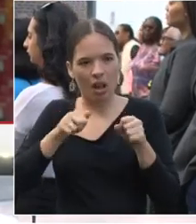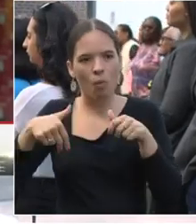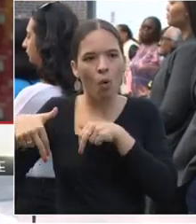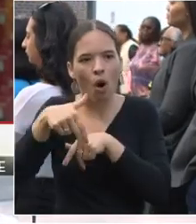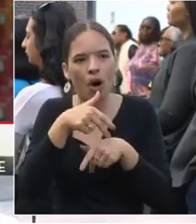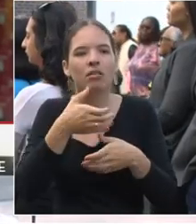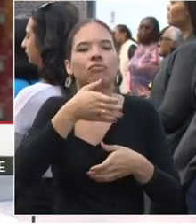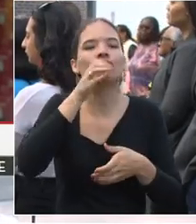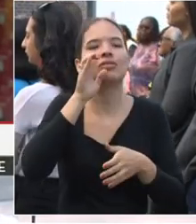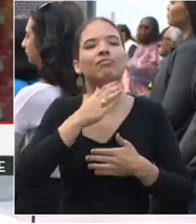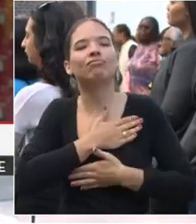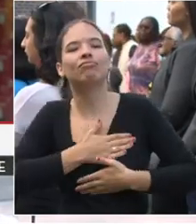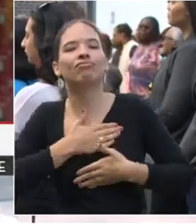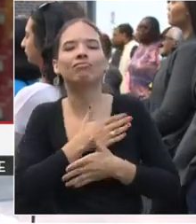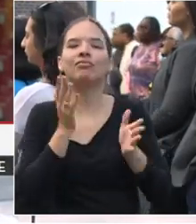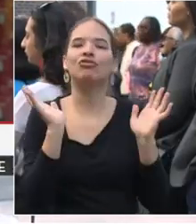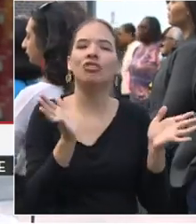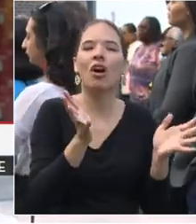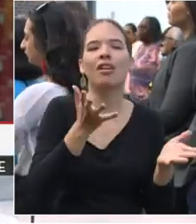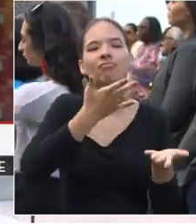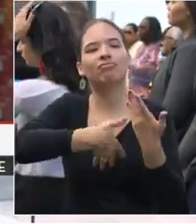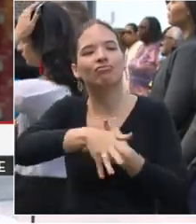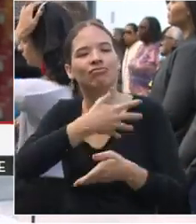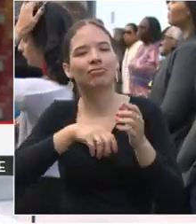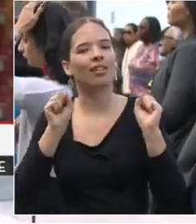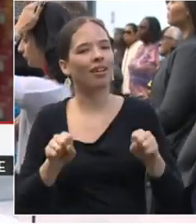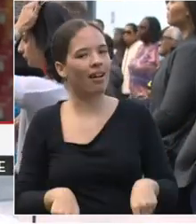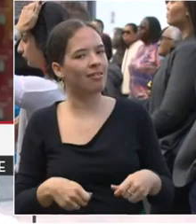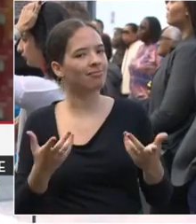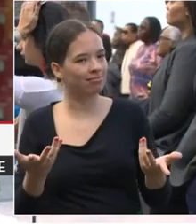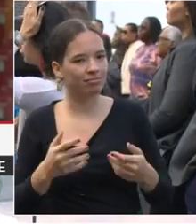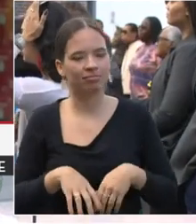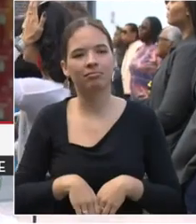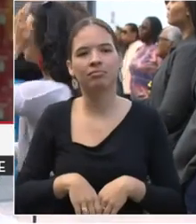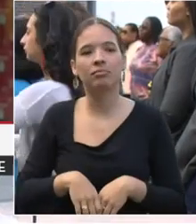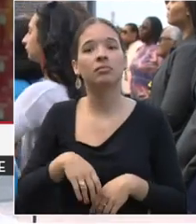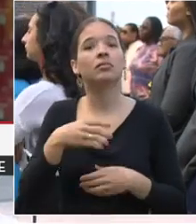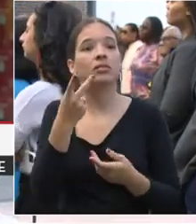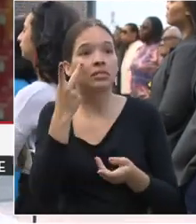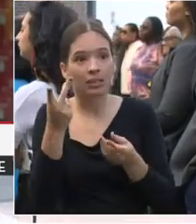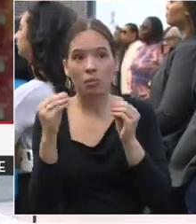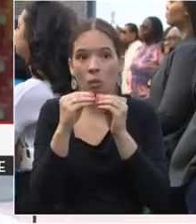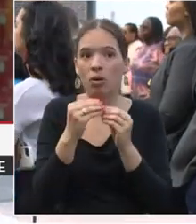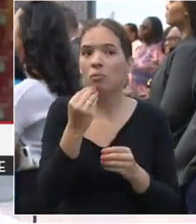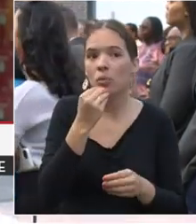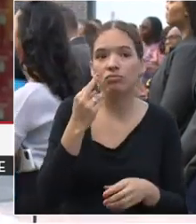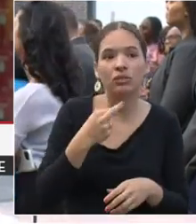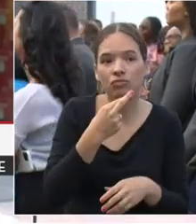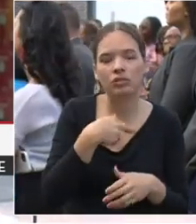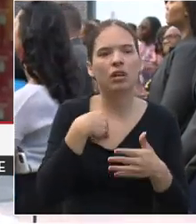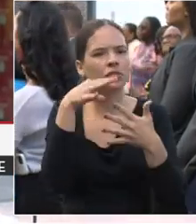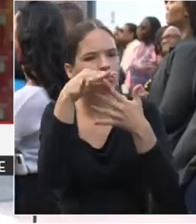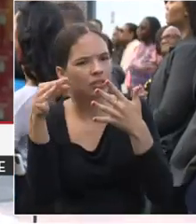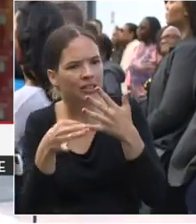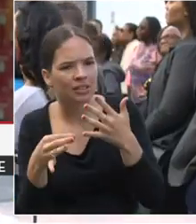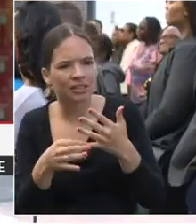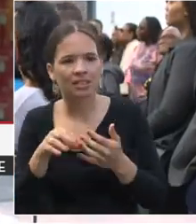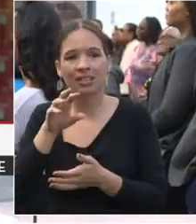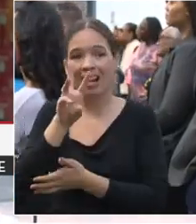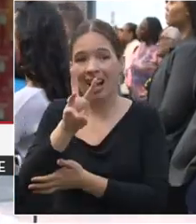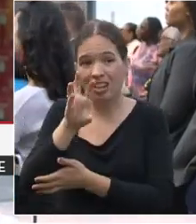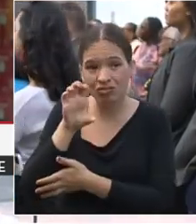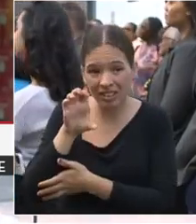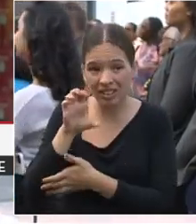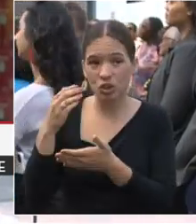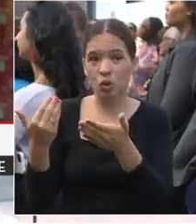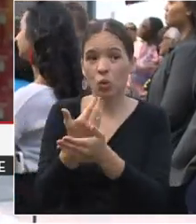see each other. You're seeing new dining options, 263 new homes at the Crest